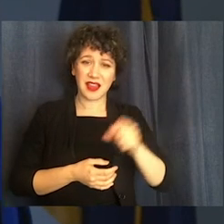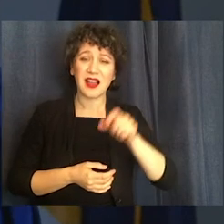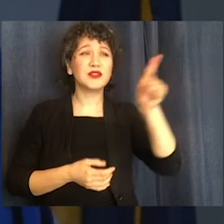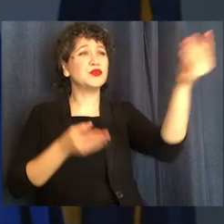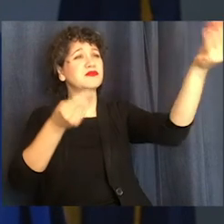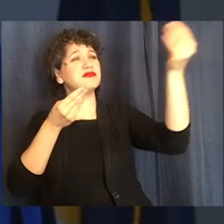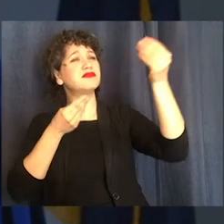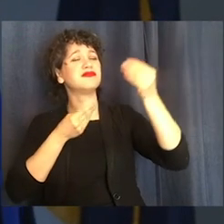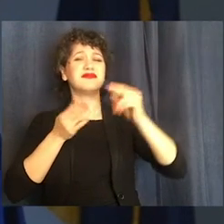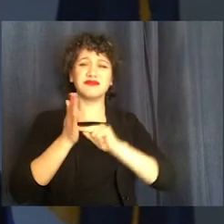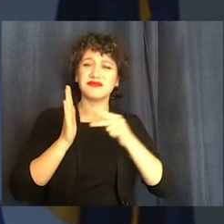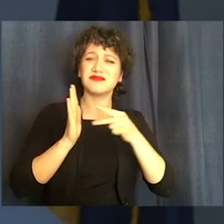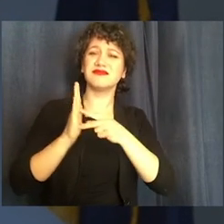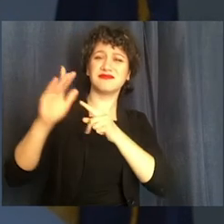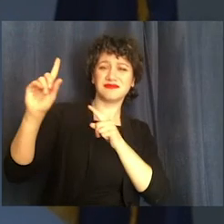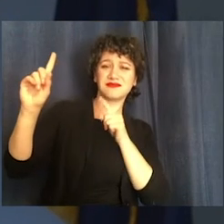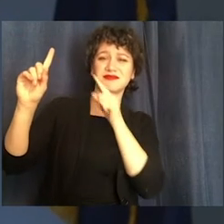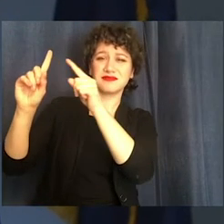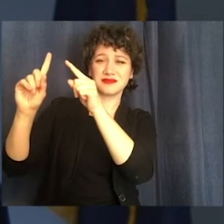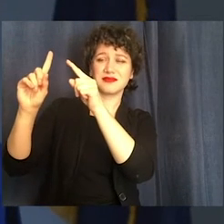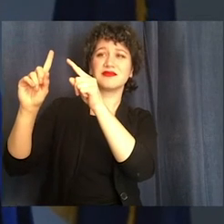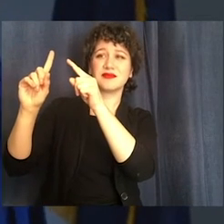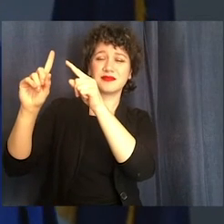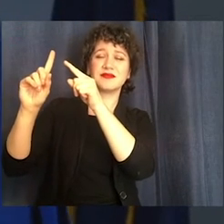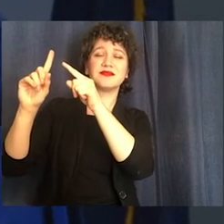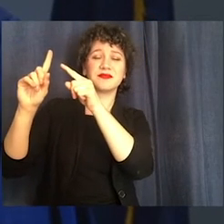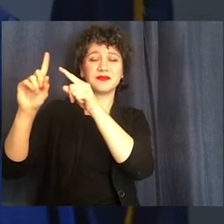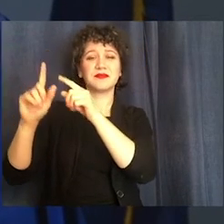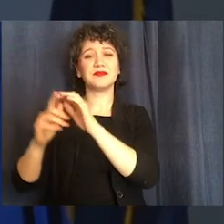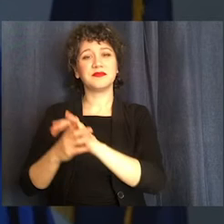purpose. Thinking my journey's come to an end.